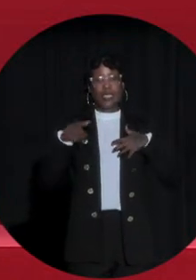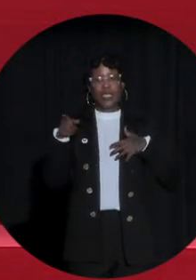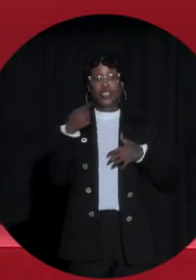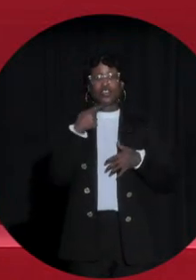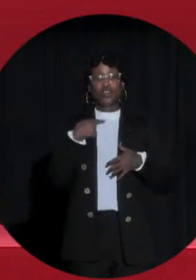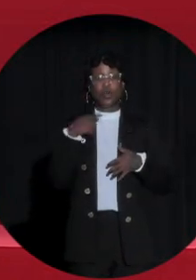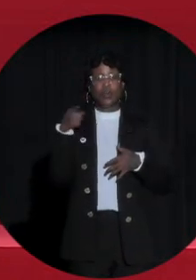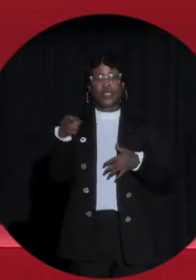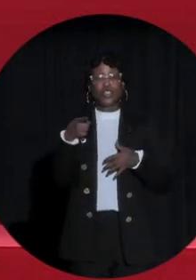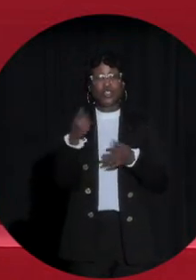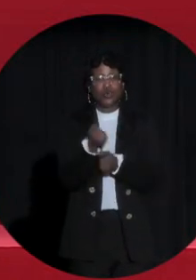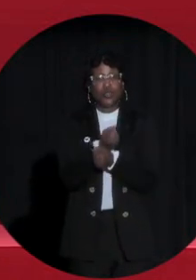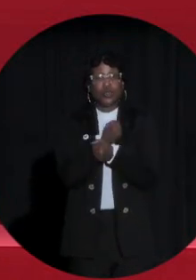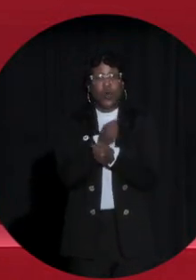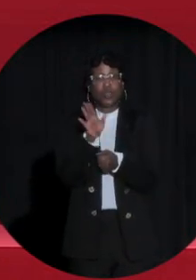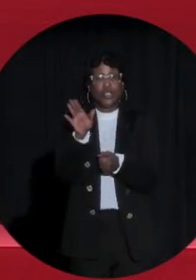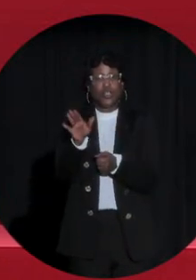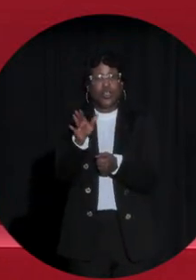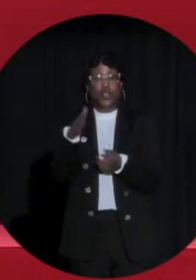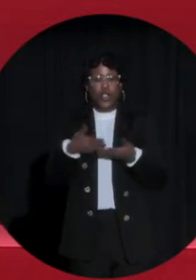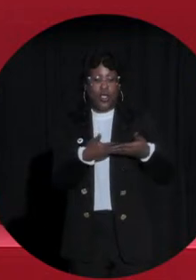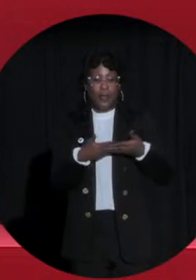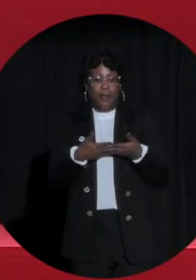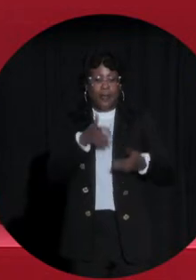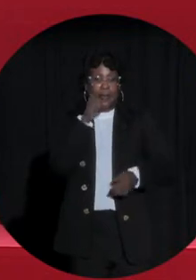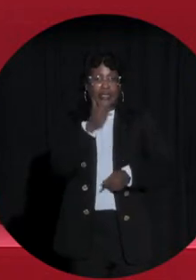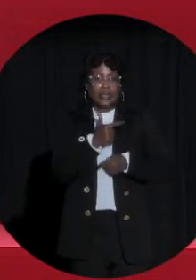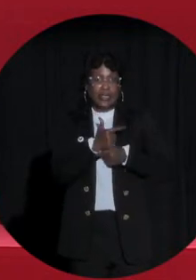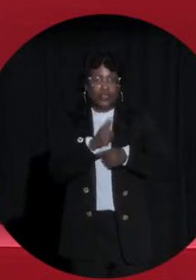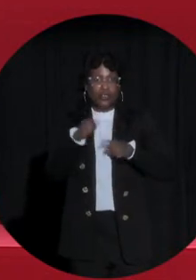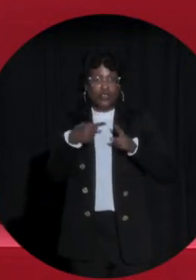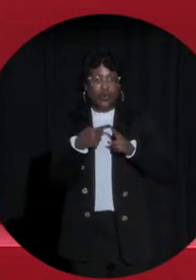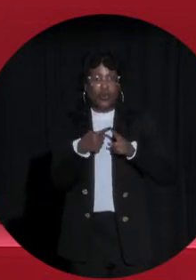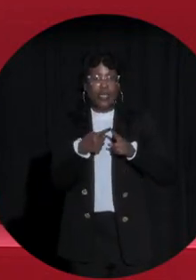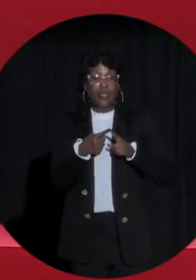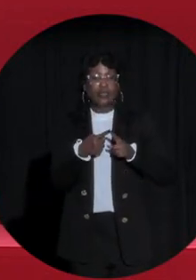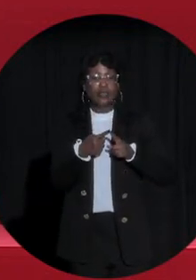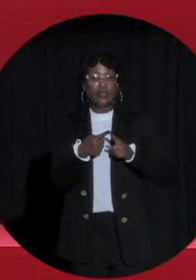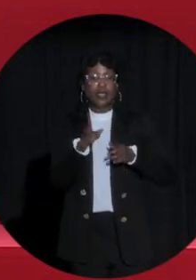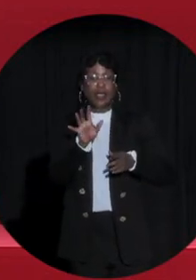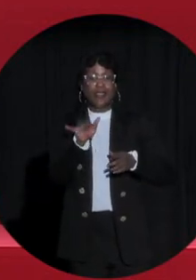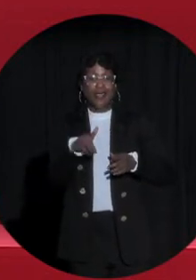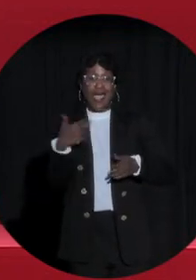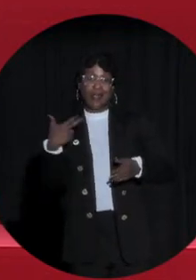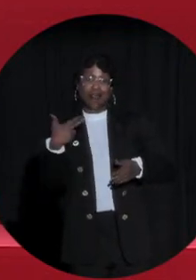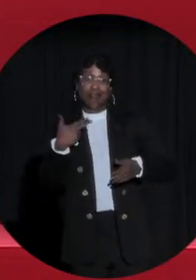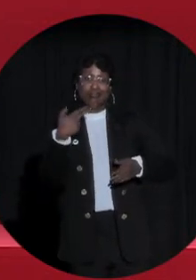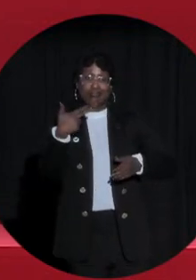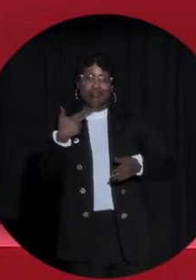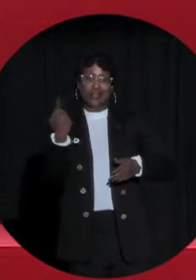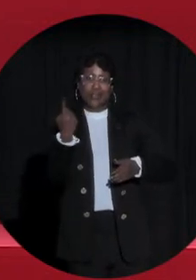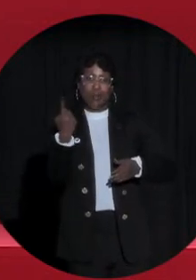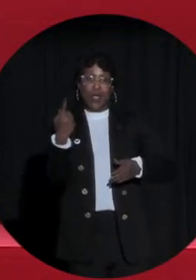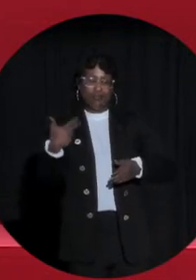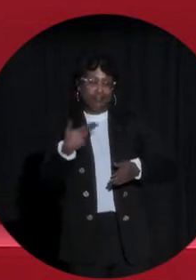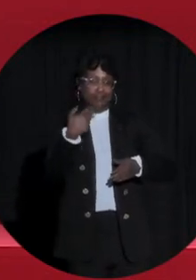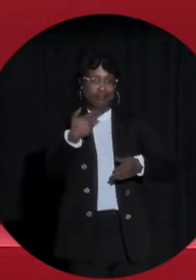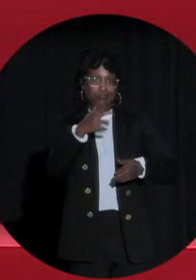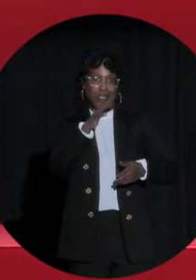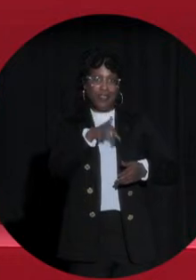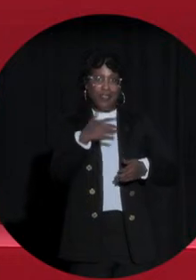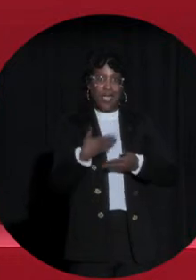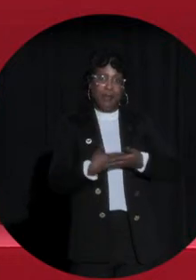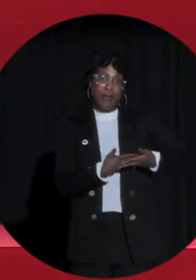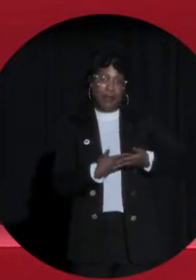sister when her sister was shot. I hugged this 9-year-old girl and I told her how brave she